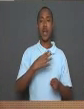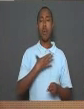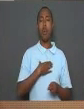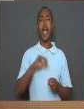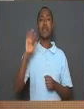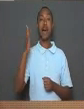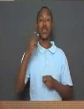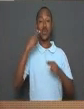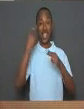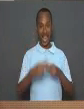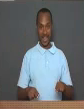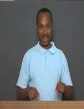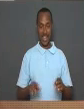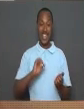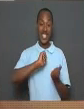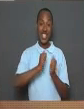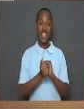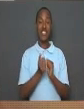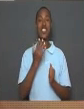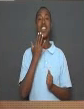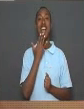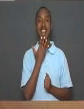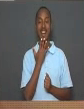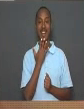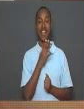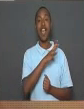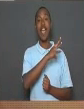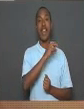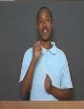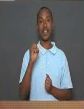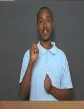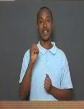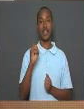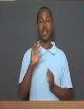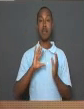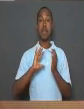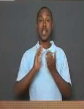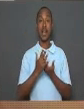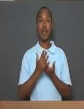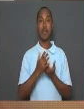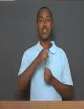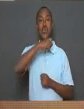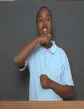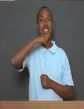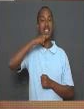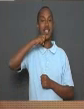the egg changes color and becomes